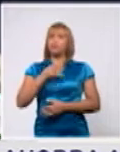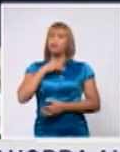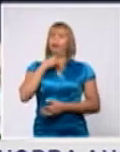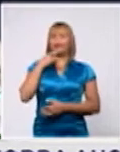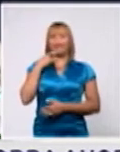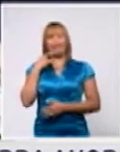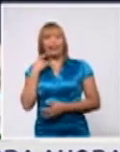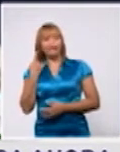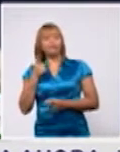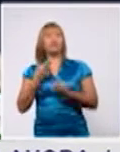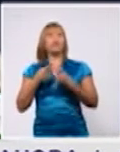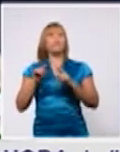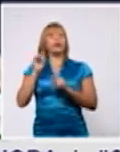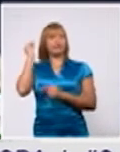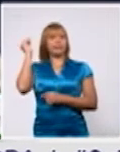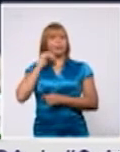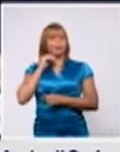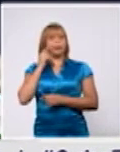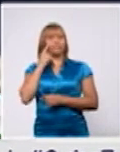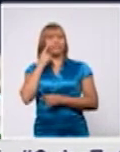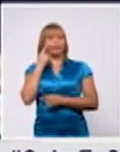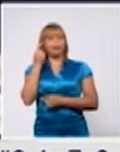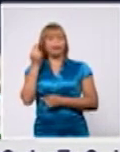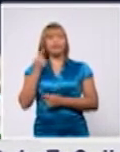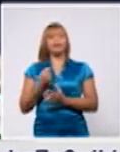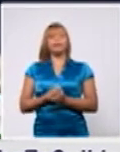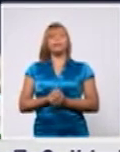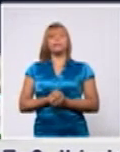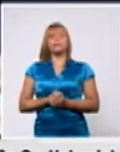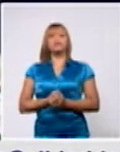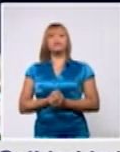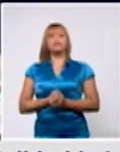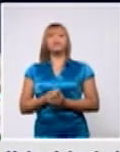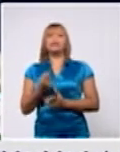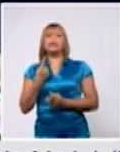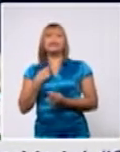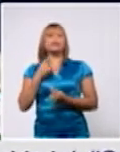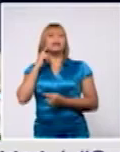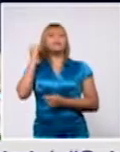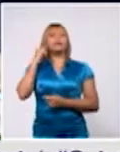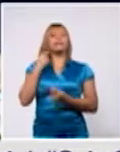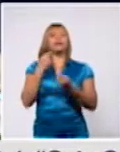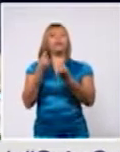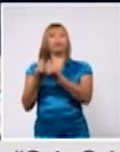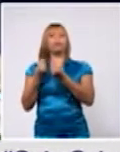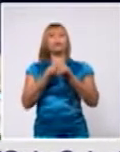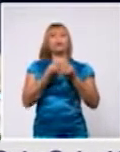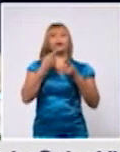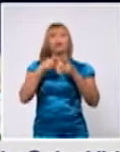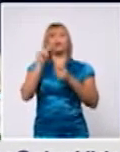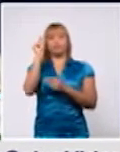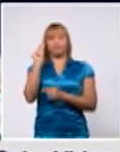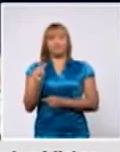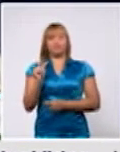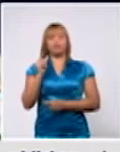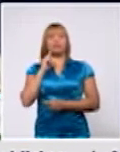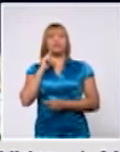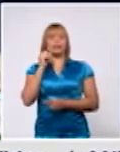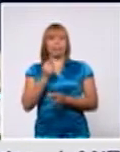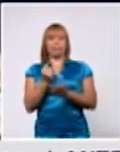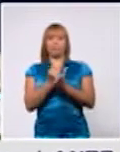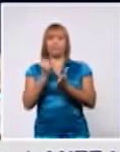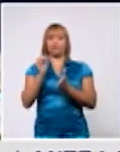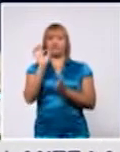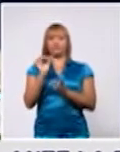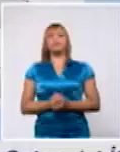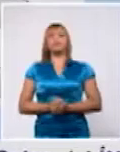with a person who is tested positive for the virus or has been isolated pending testing, immediately